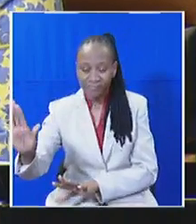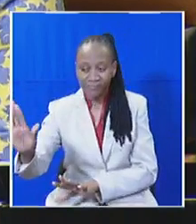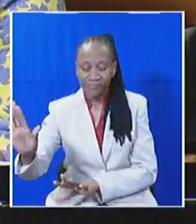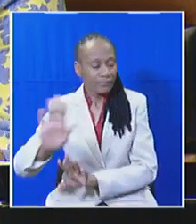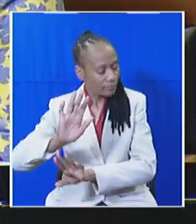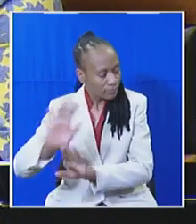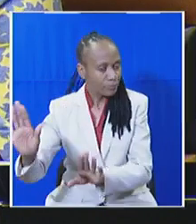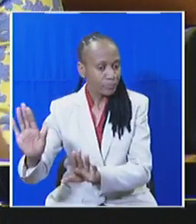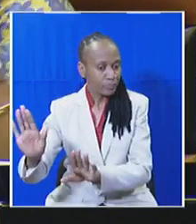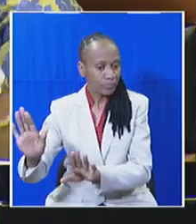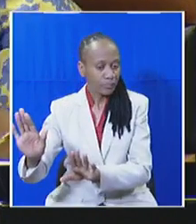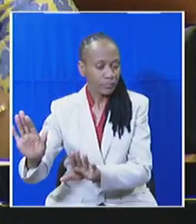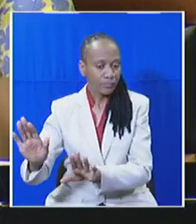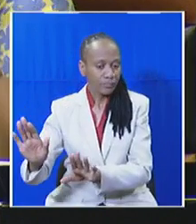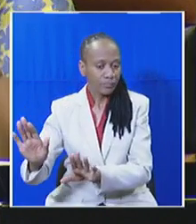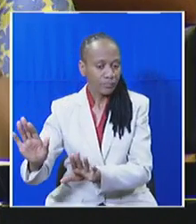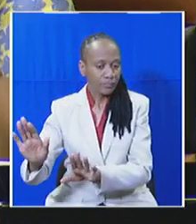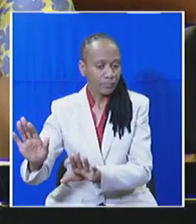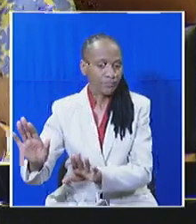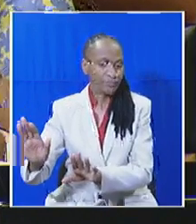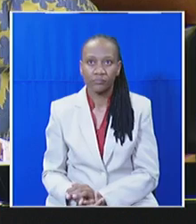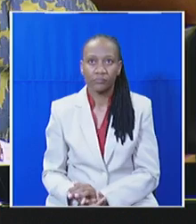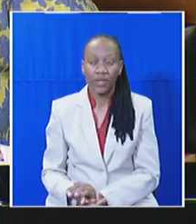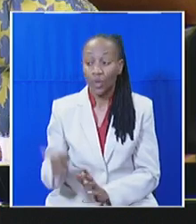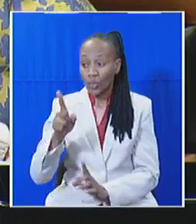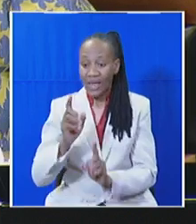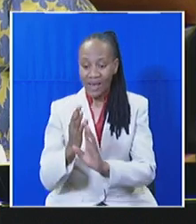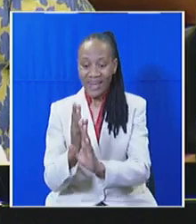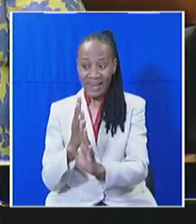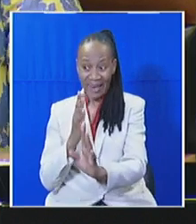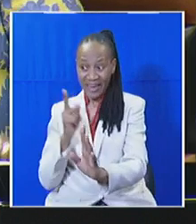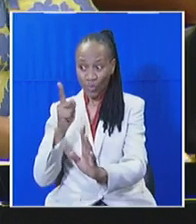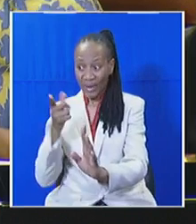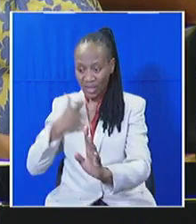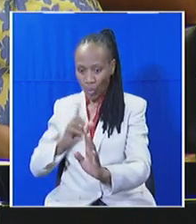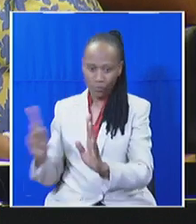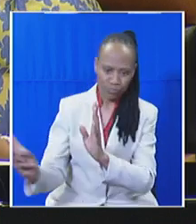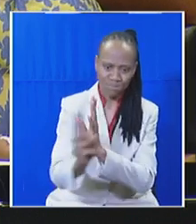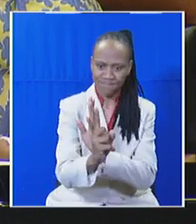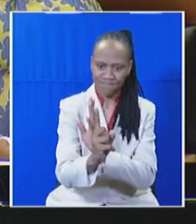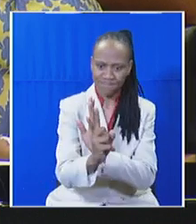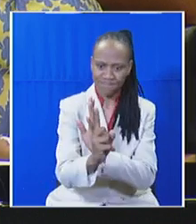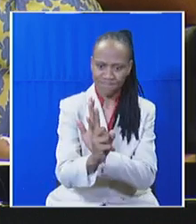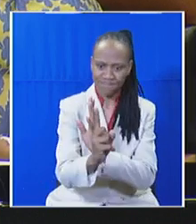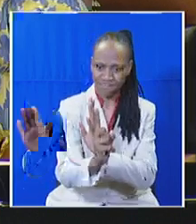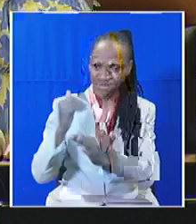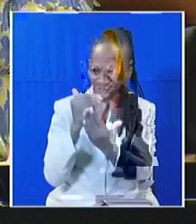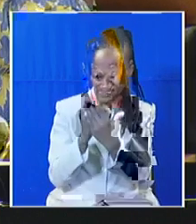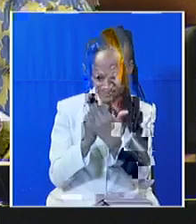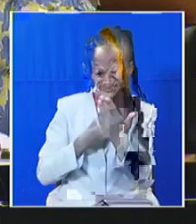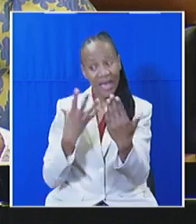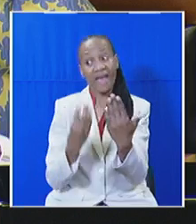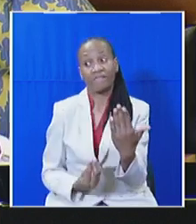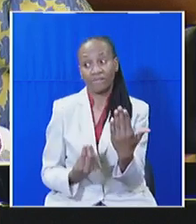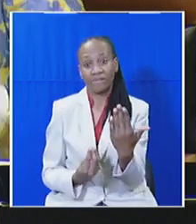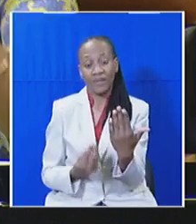for now putting your head of the people I have in my list that I want